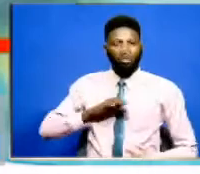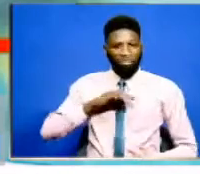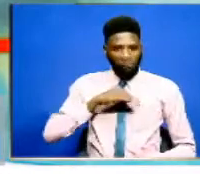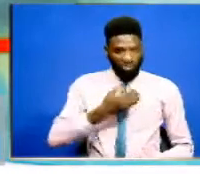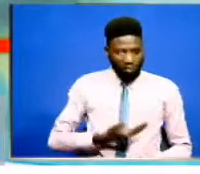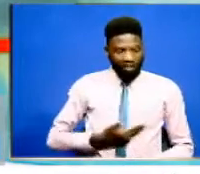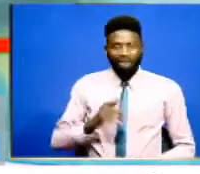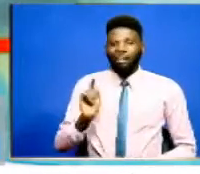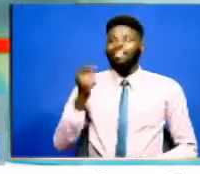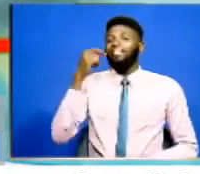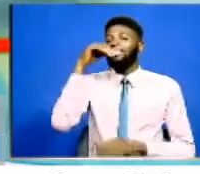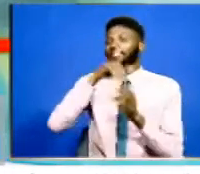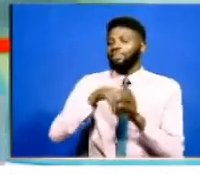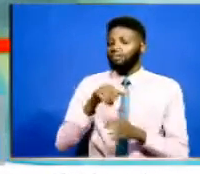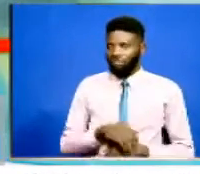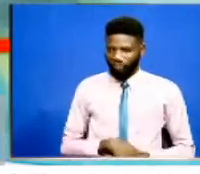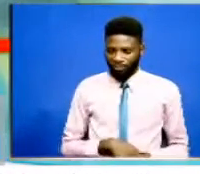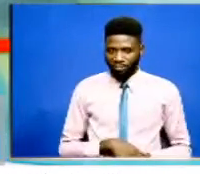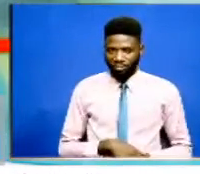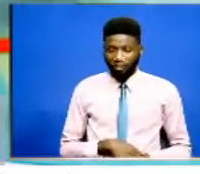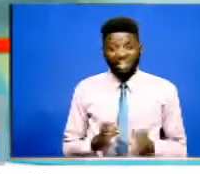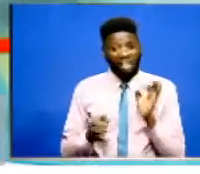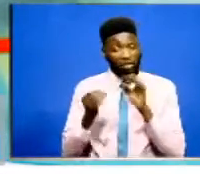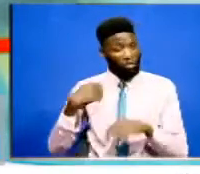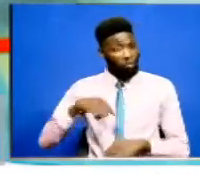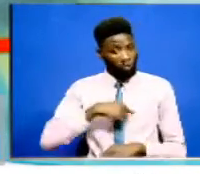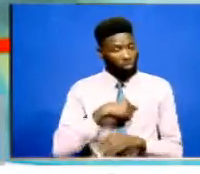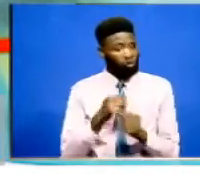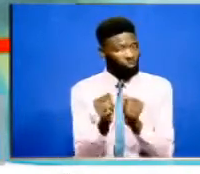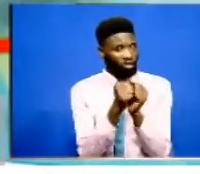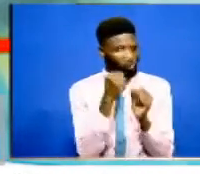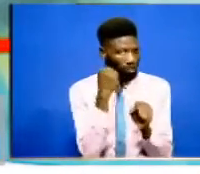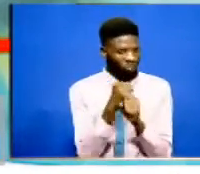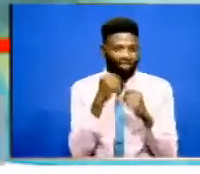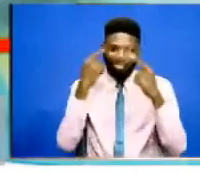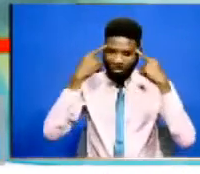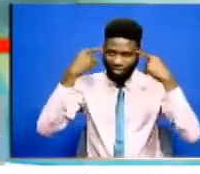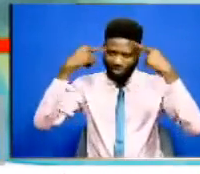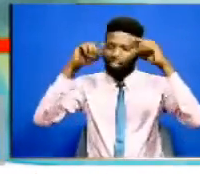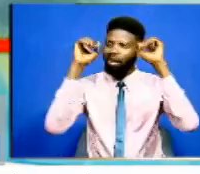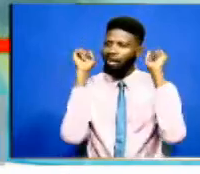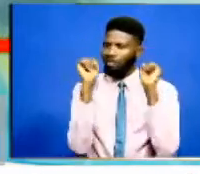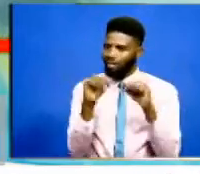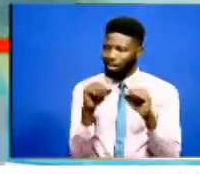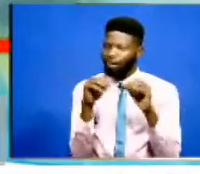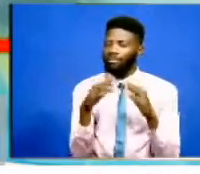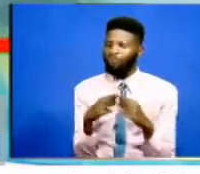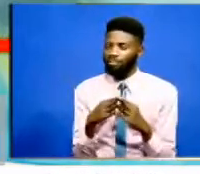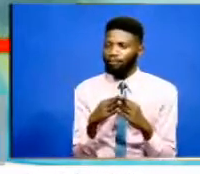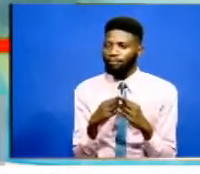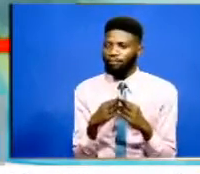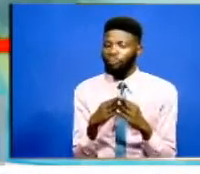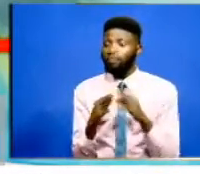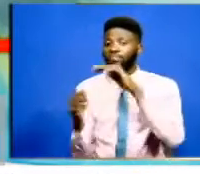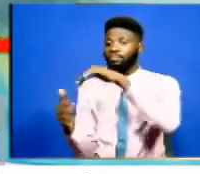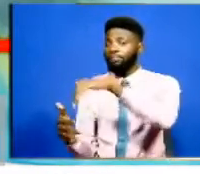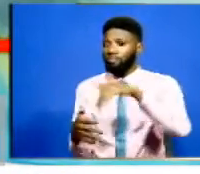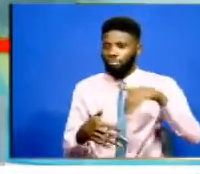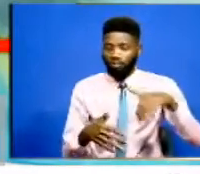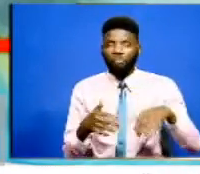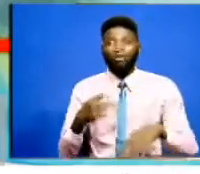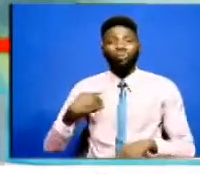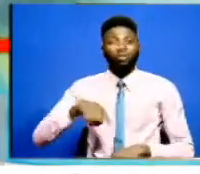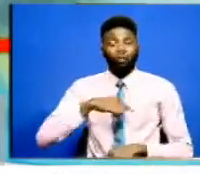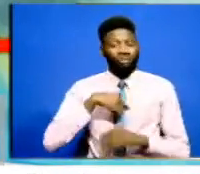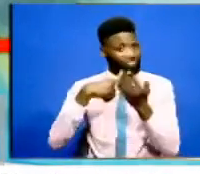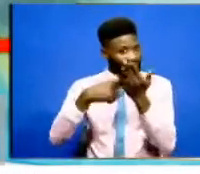course, if we put all our efforts together, we will be able to succeed in that endeavor. Coming back to our discussion, in case you